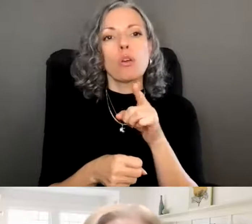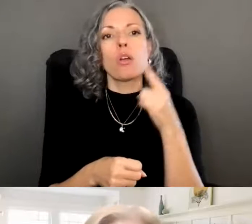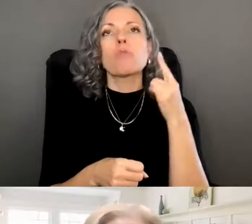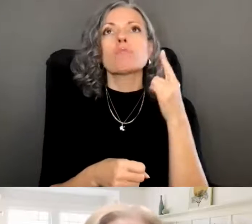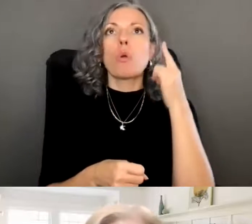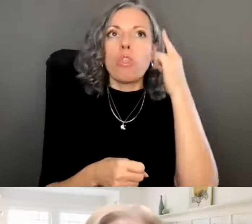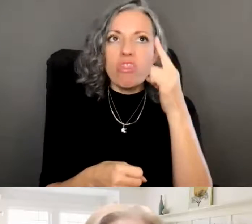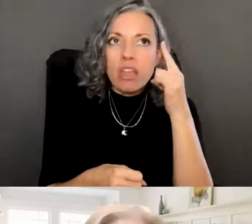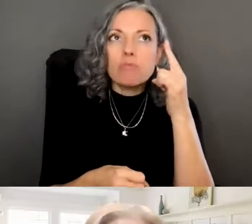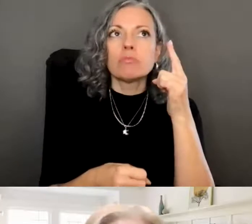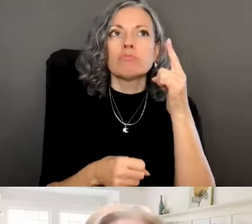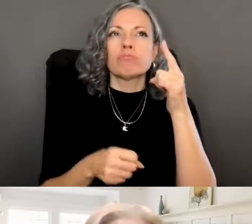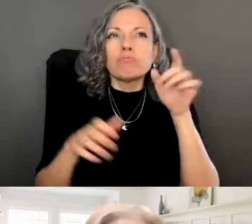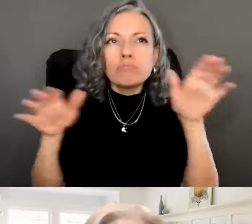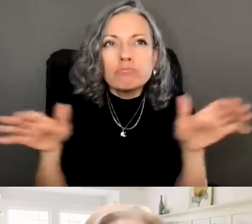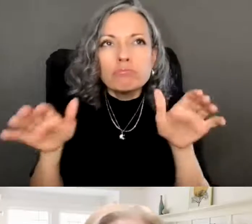and aggressive with it.